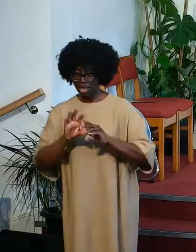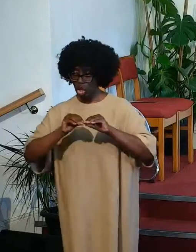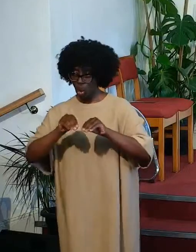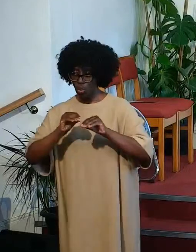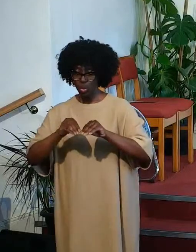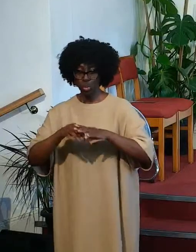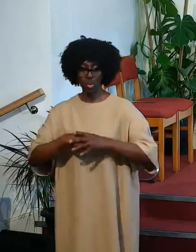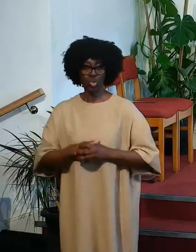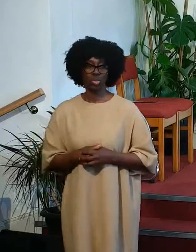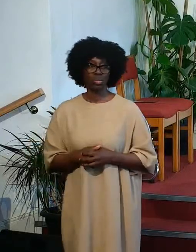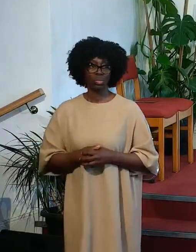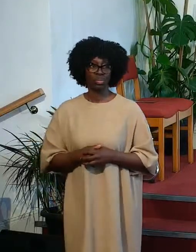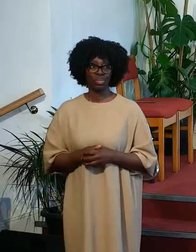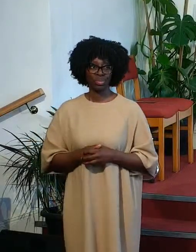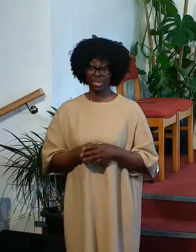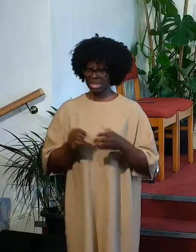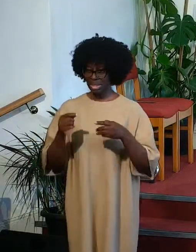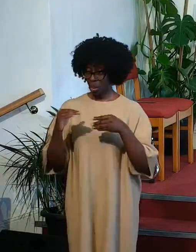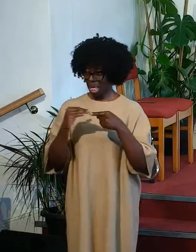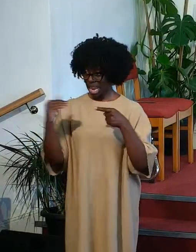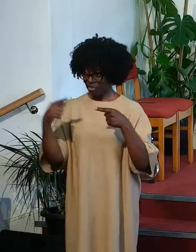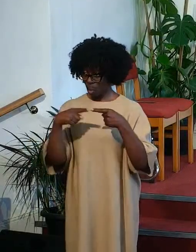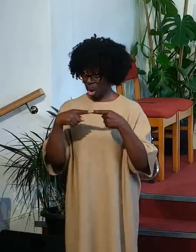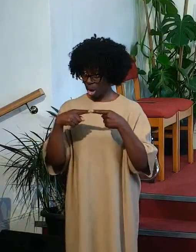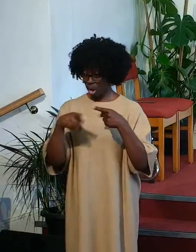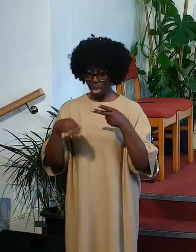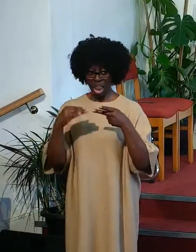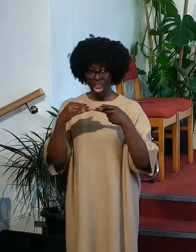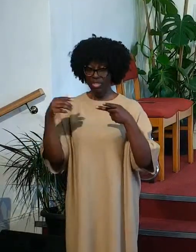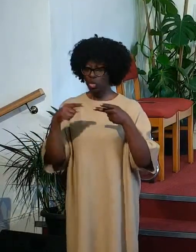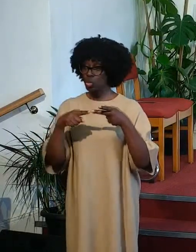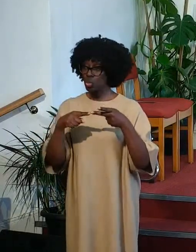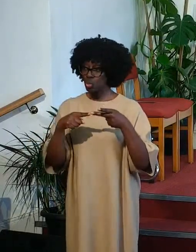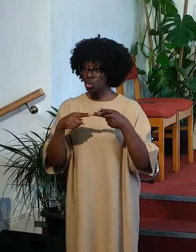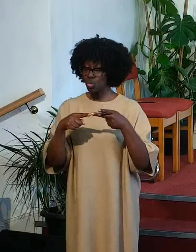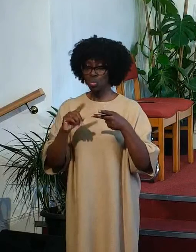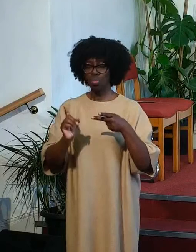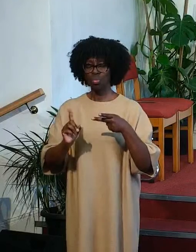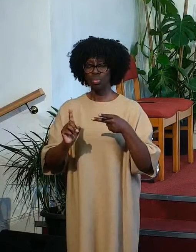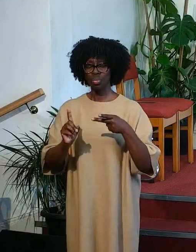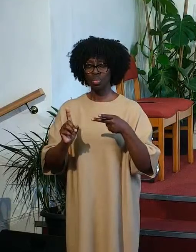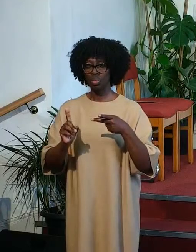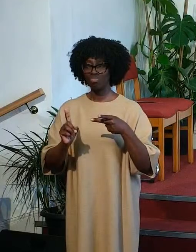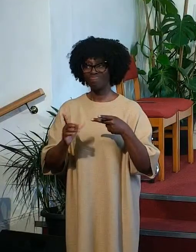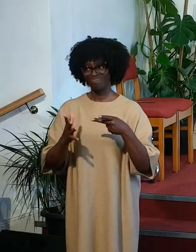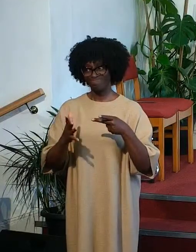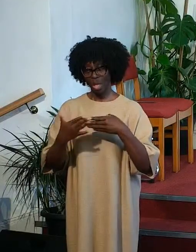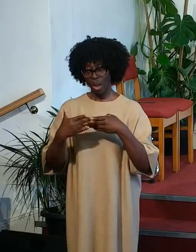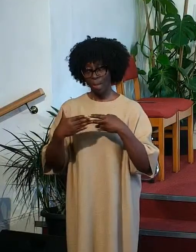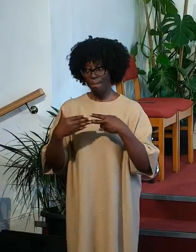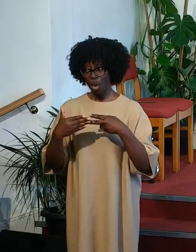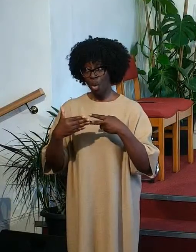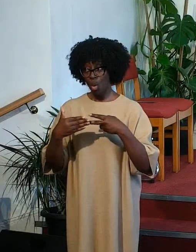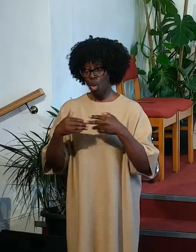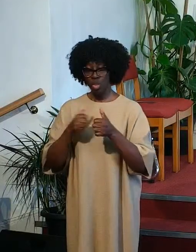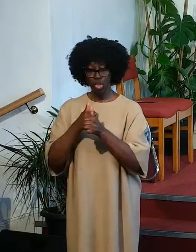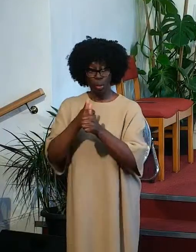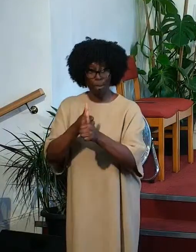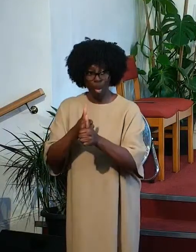can benefit from that. So that's level 1. Level 2 requires substantial support. This is where